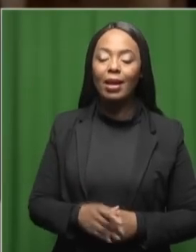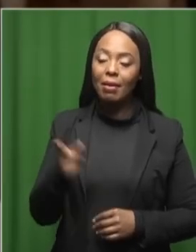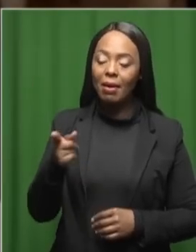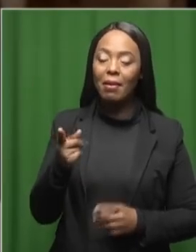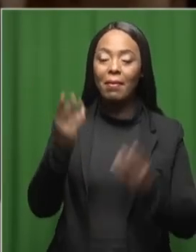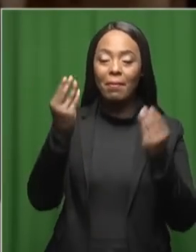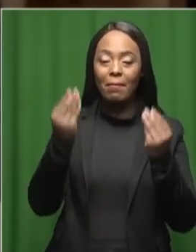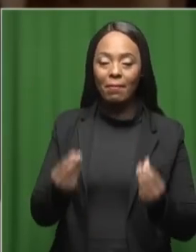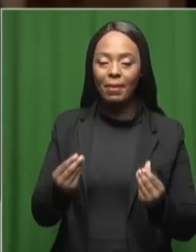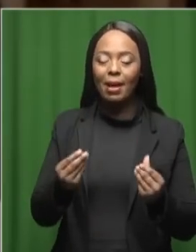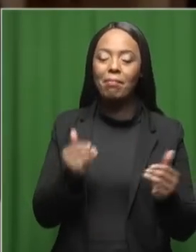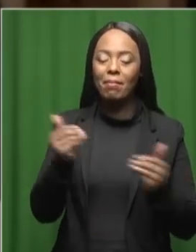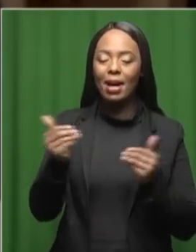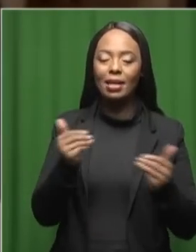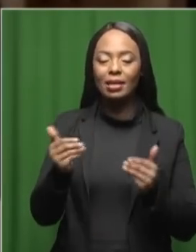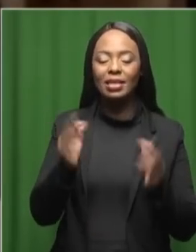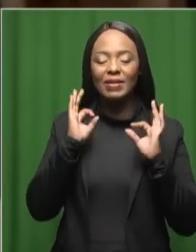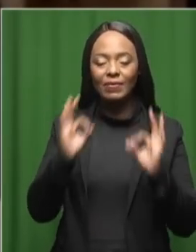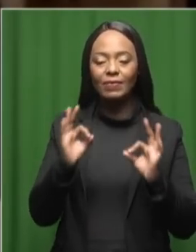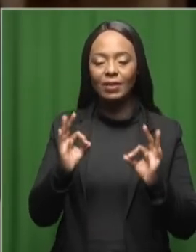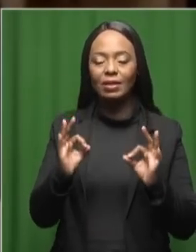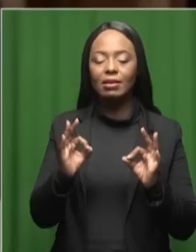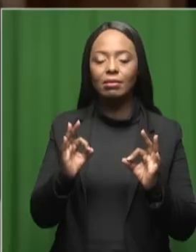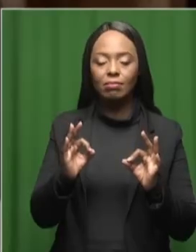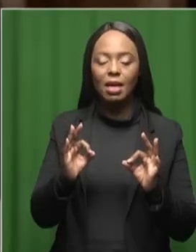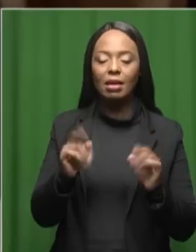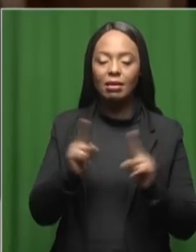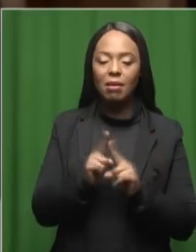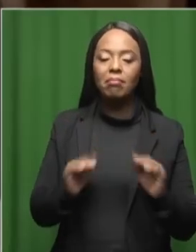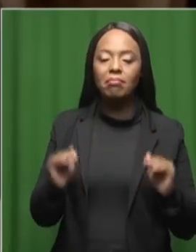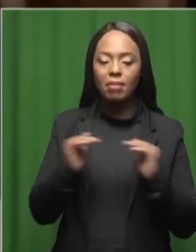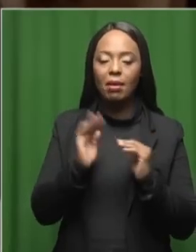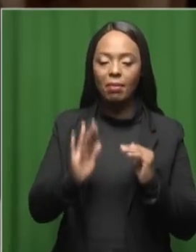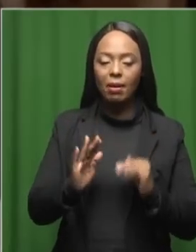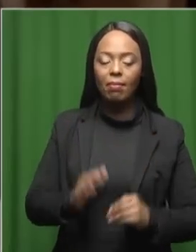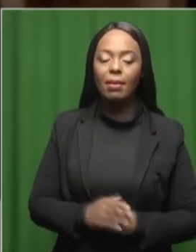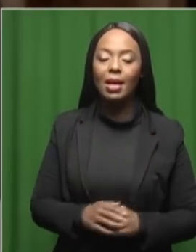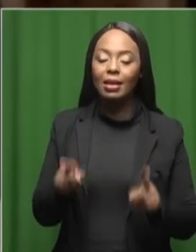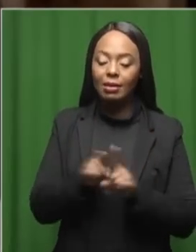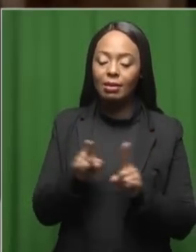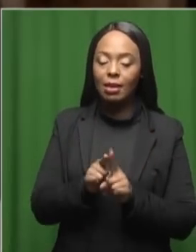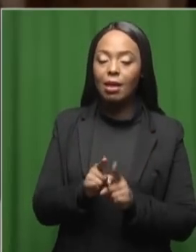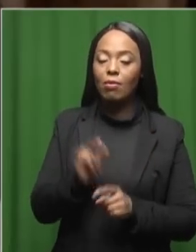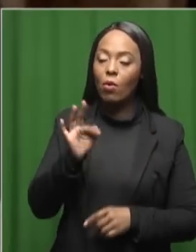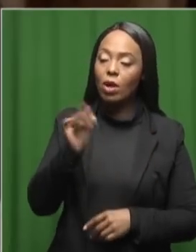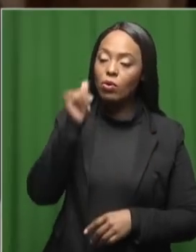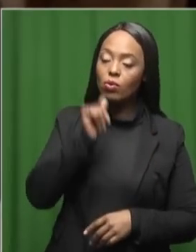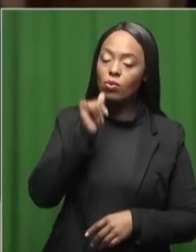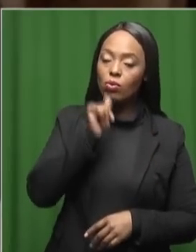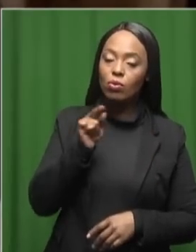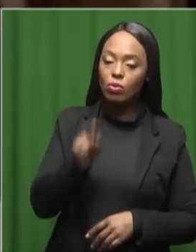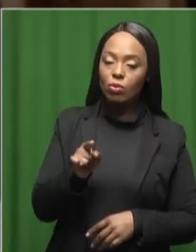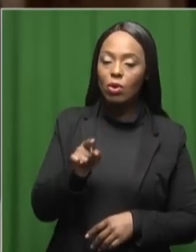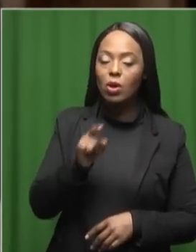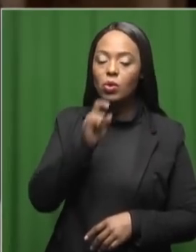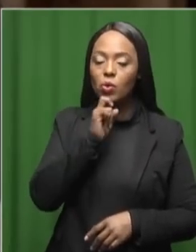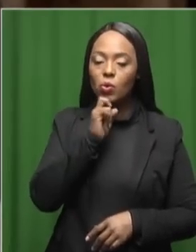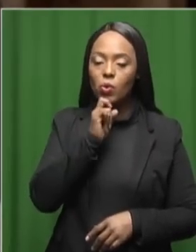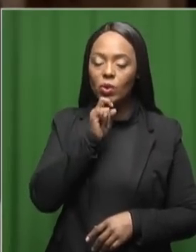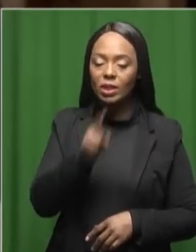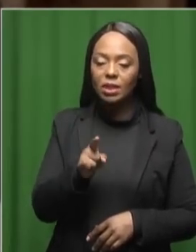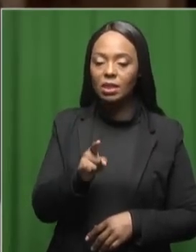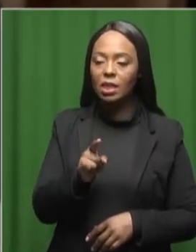managed effectively and efficiently and must be used in a manner that does not allow any element